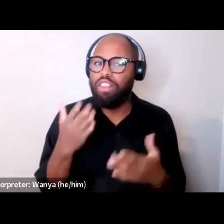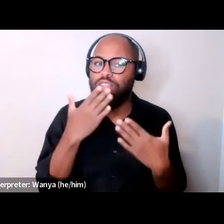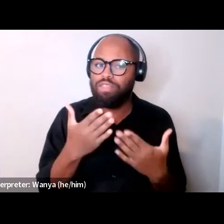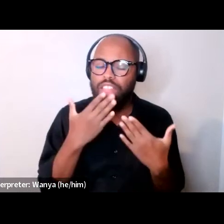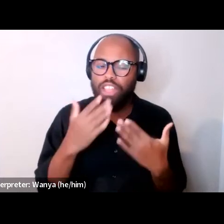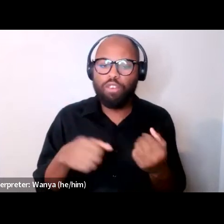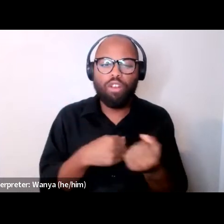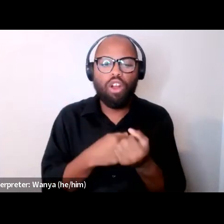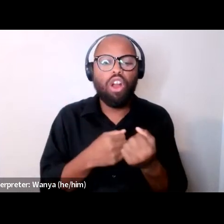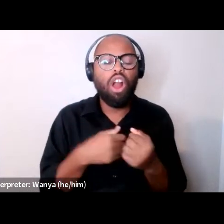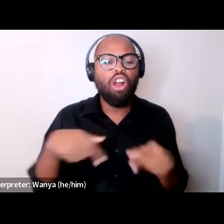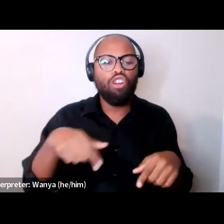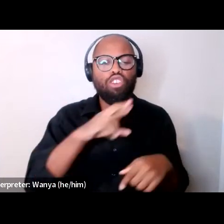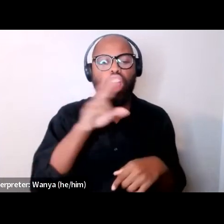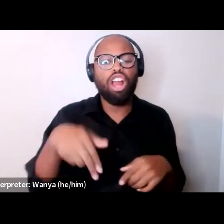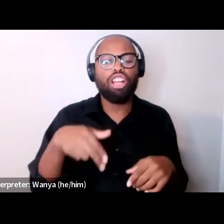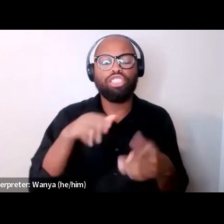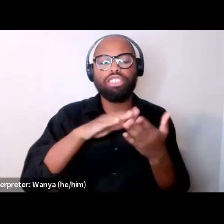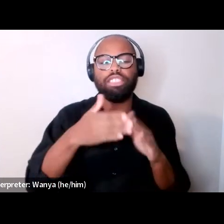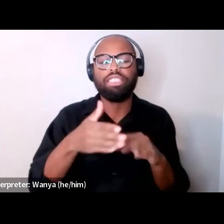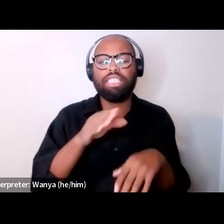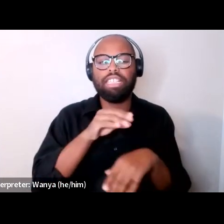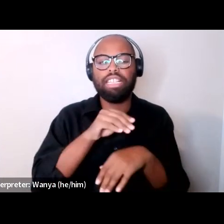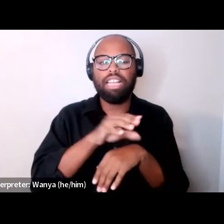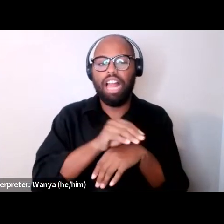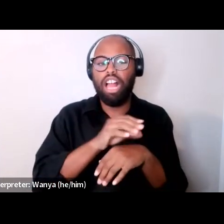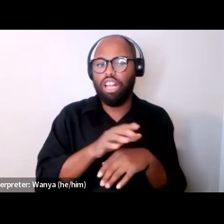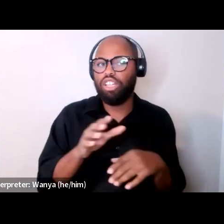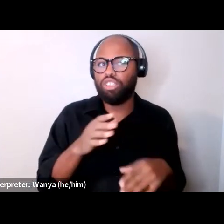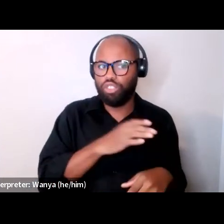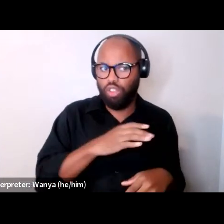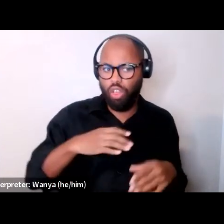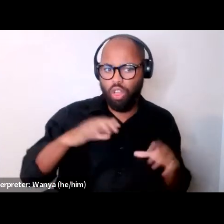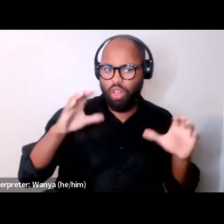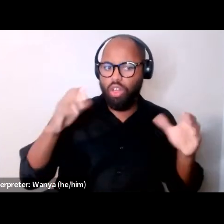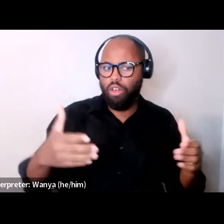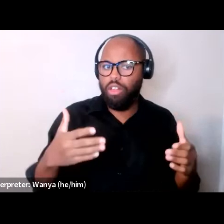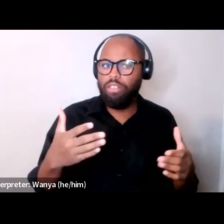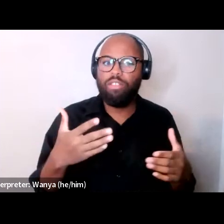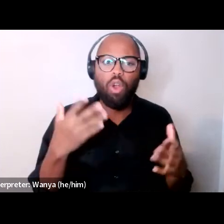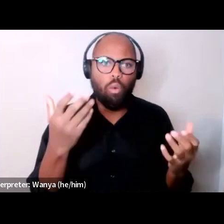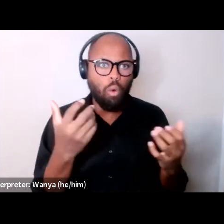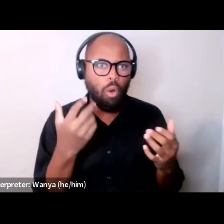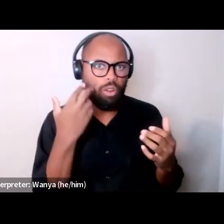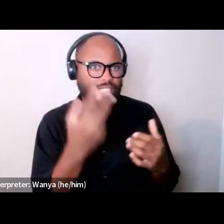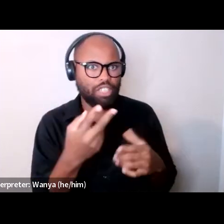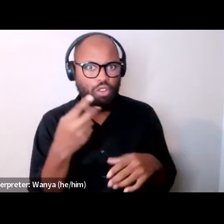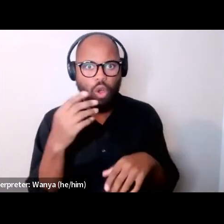see you and hear from you on Saturday or via the internet and our online survey. Thank you.